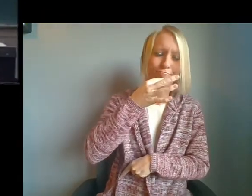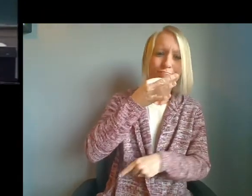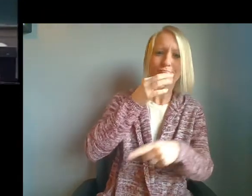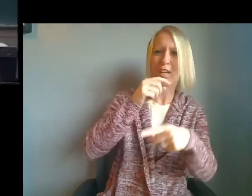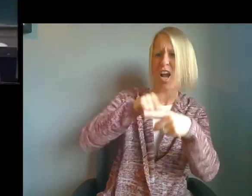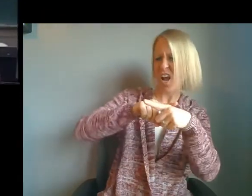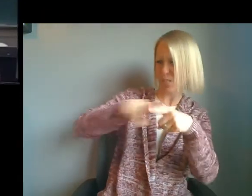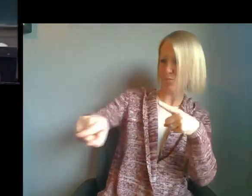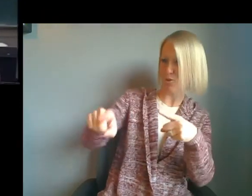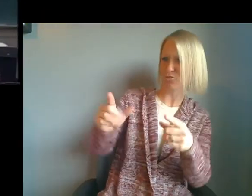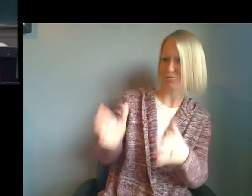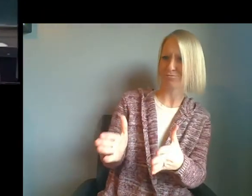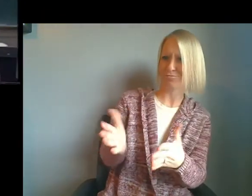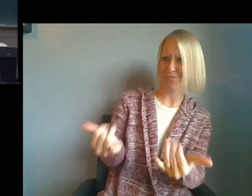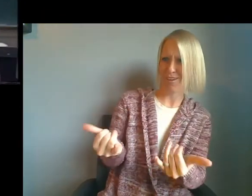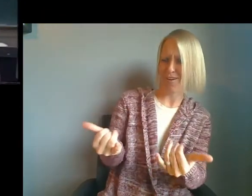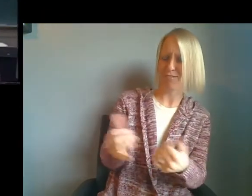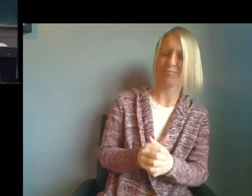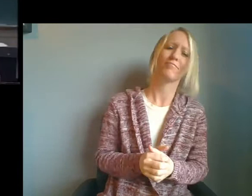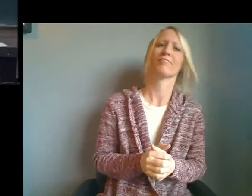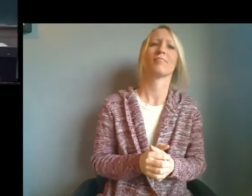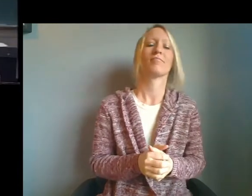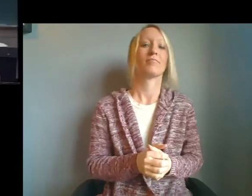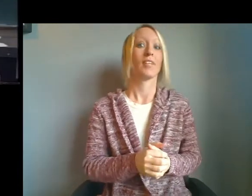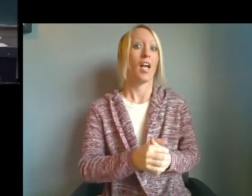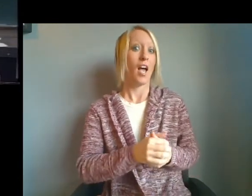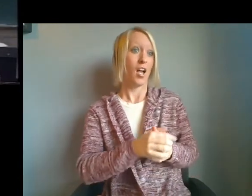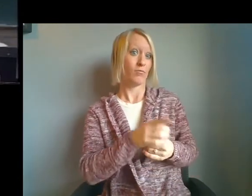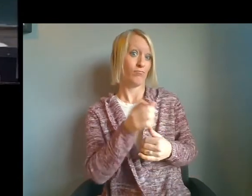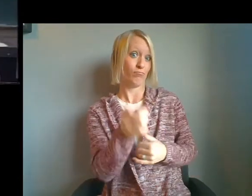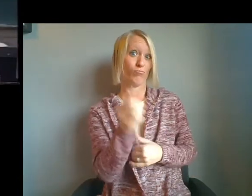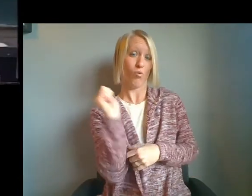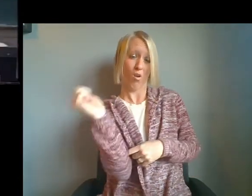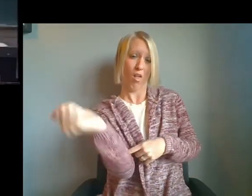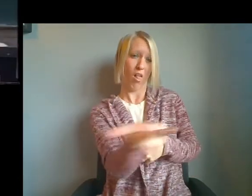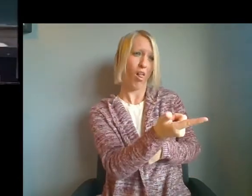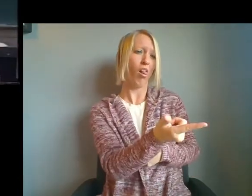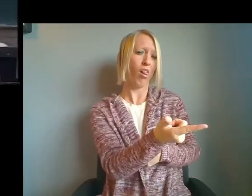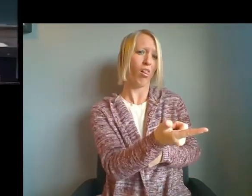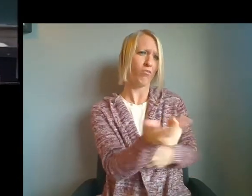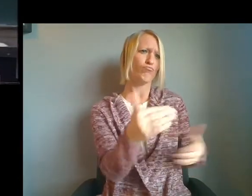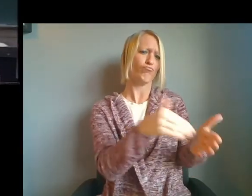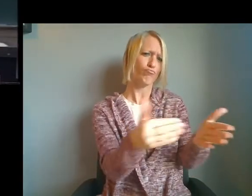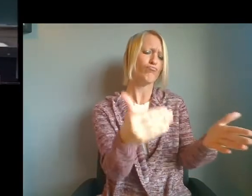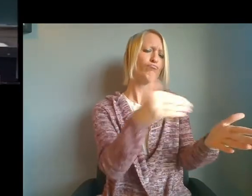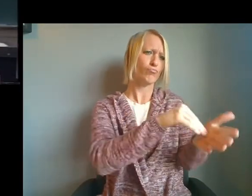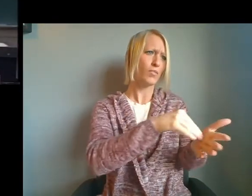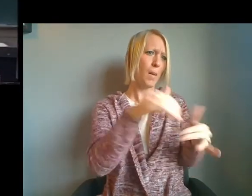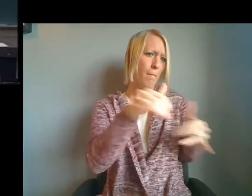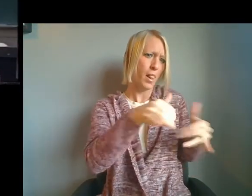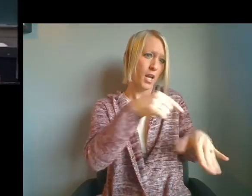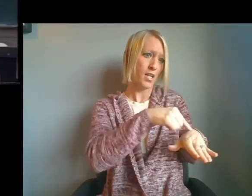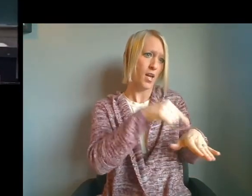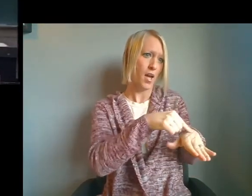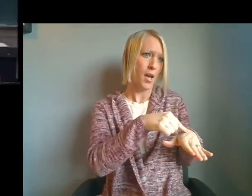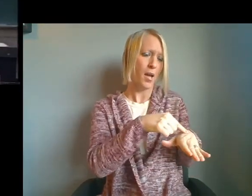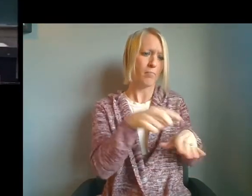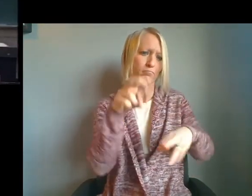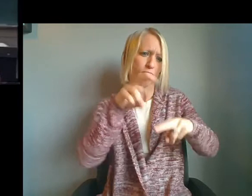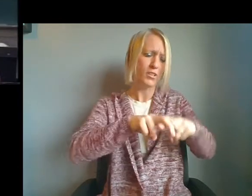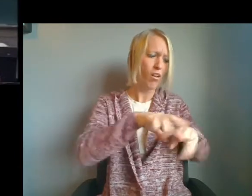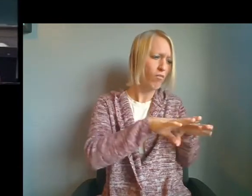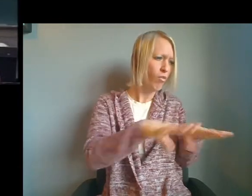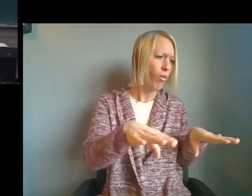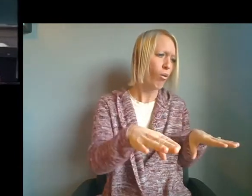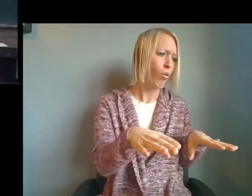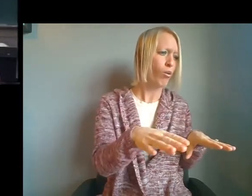to spread all these blocks on the floor and make all sorts of wonderful patterns. And that's great for you to do when you want to do that at recess. But this year we're going to do a little bit more